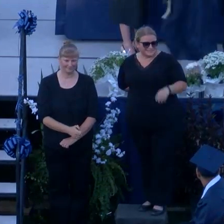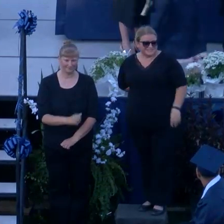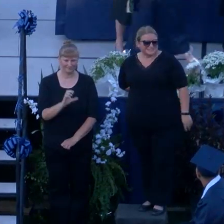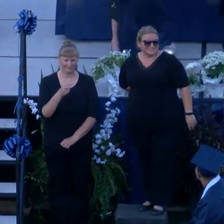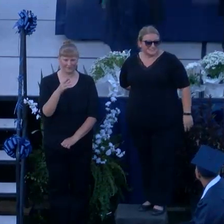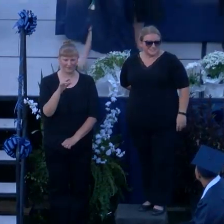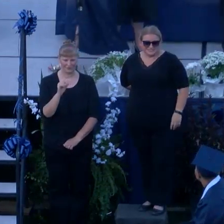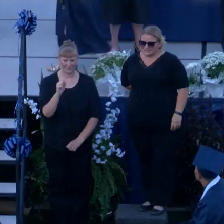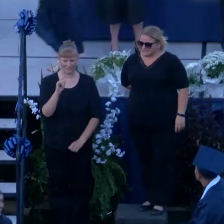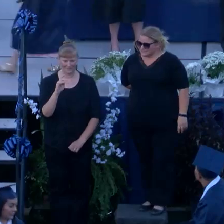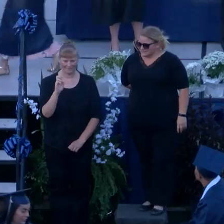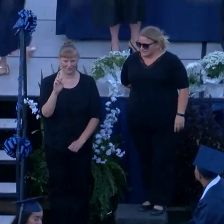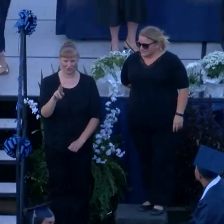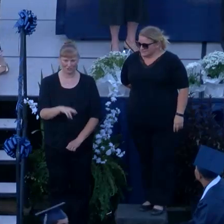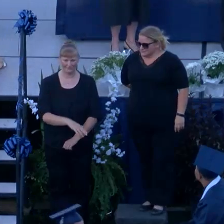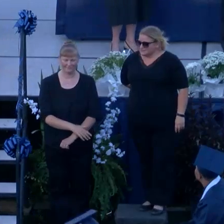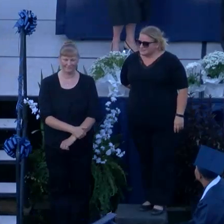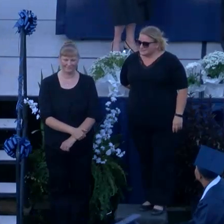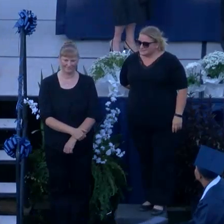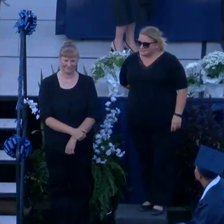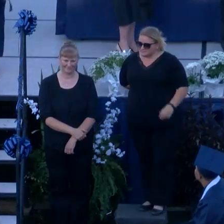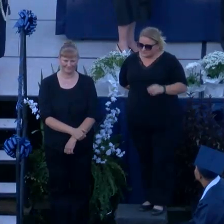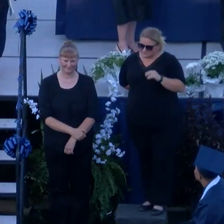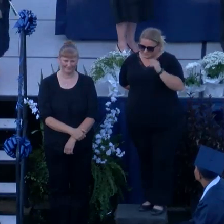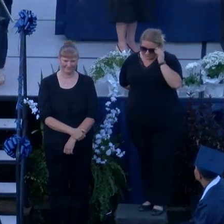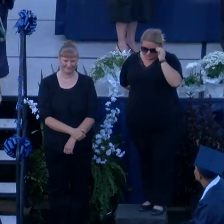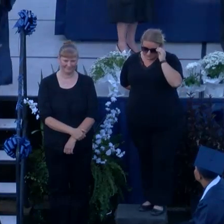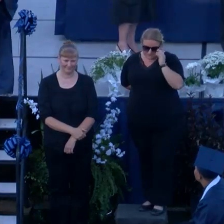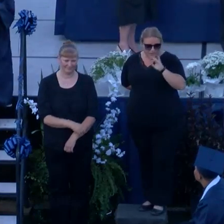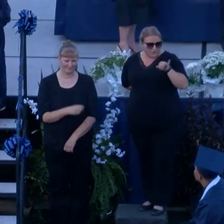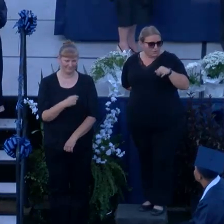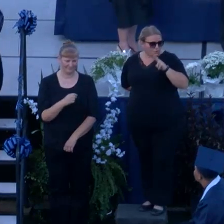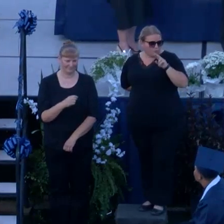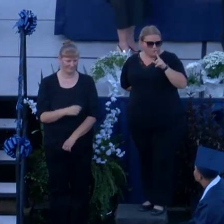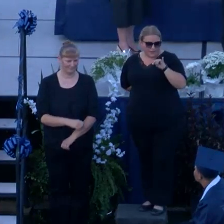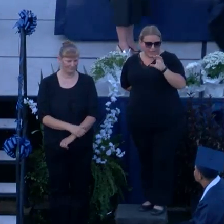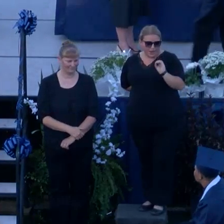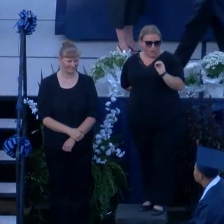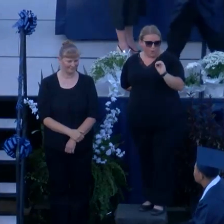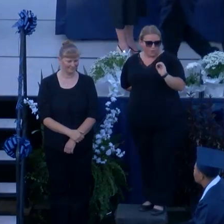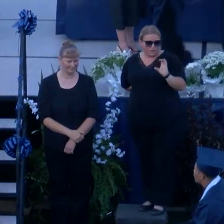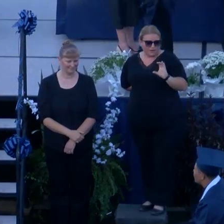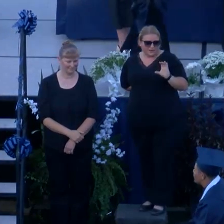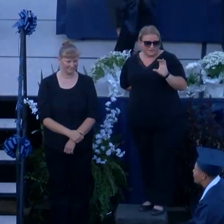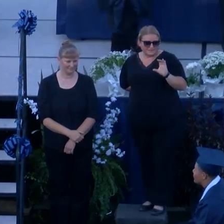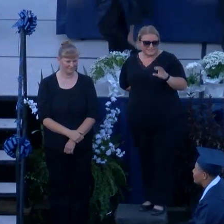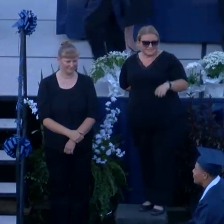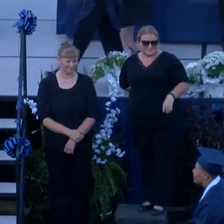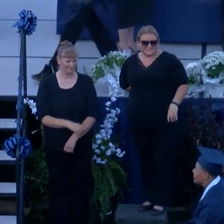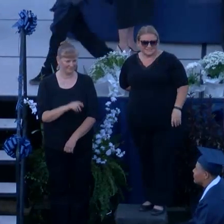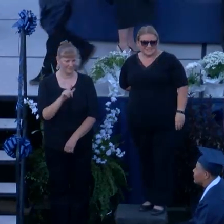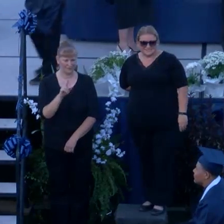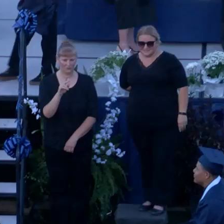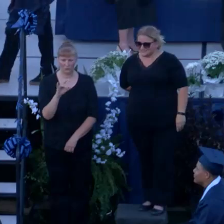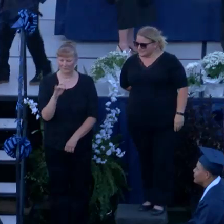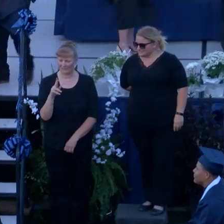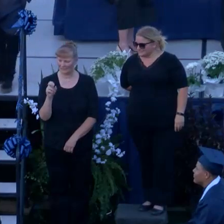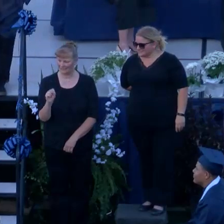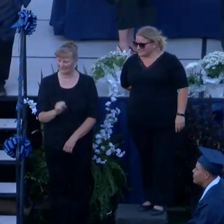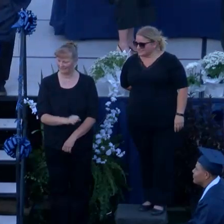Christopher Ayala Diaz. Julio Carrillo. Lucas Diaz